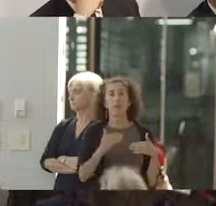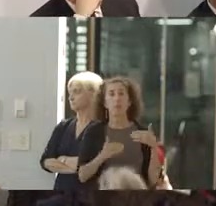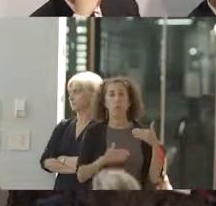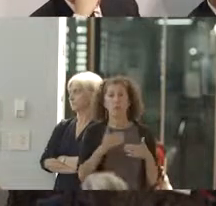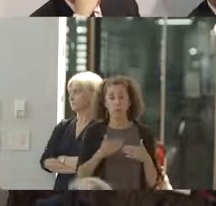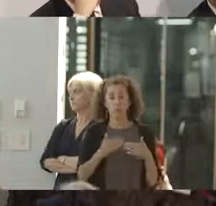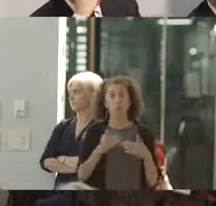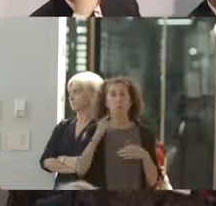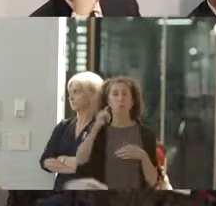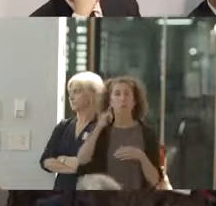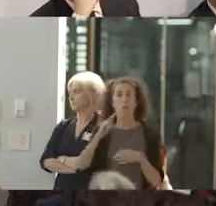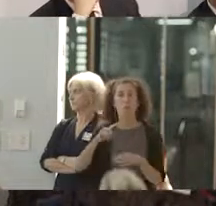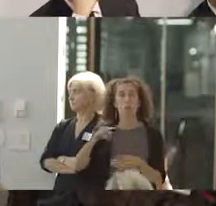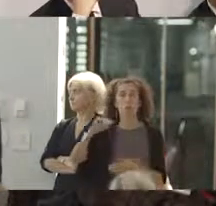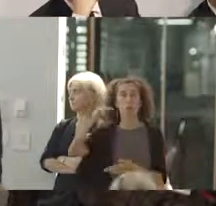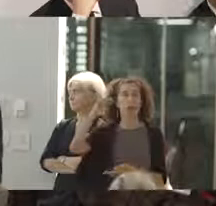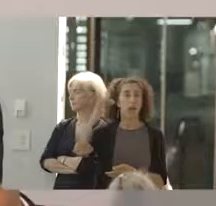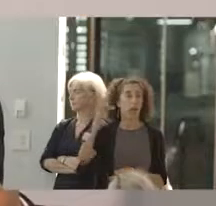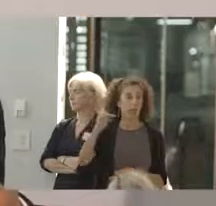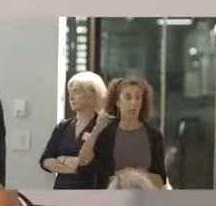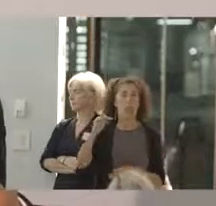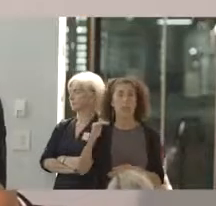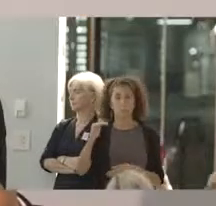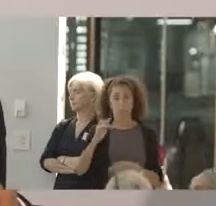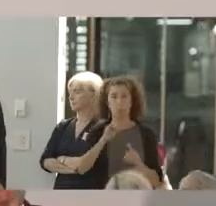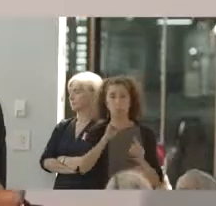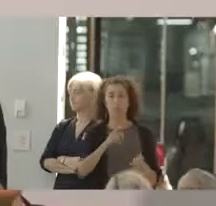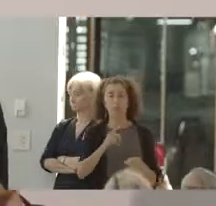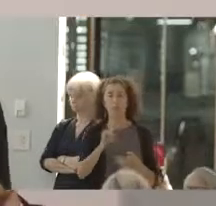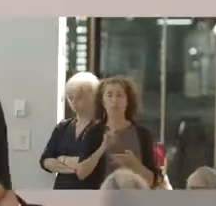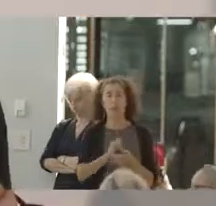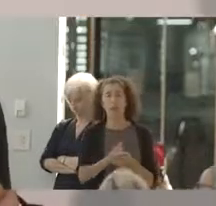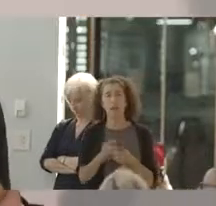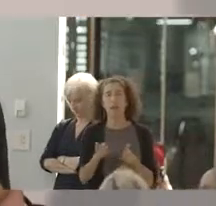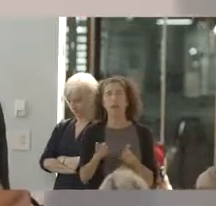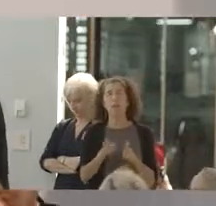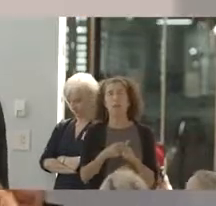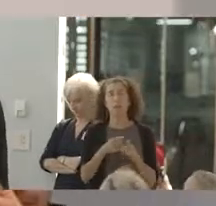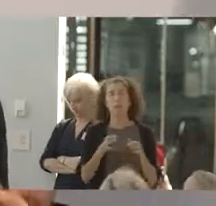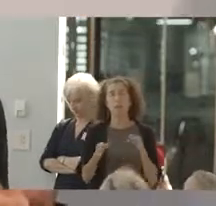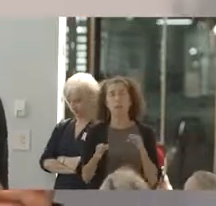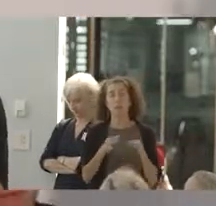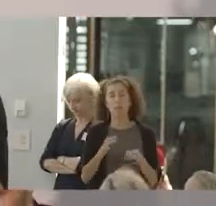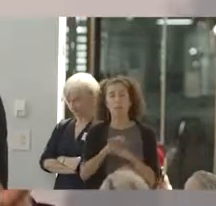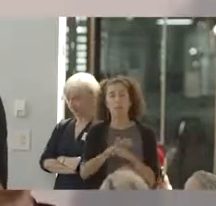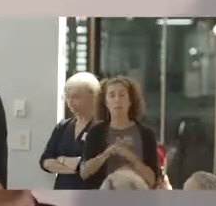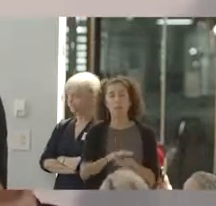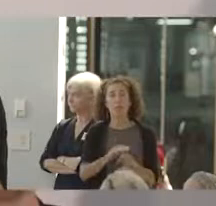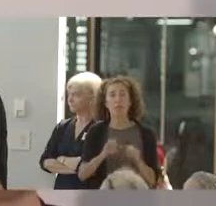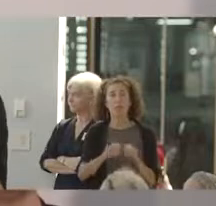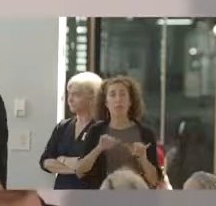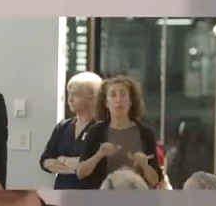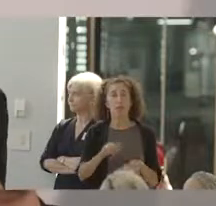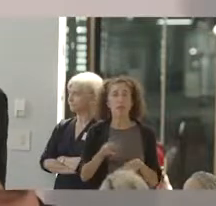height. So generally speaking, when you design a flood protection system, there are 4 components